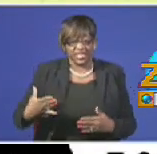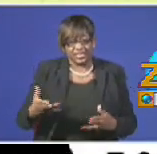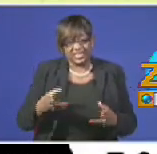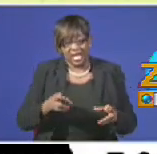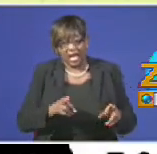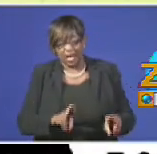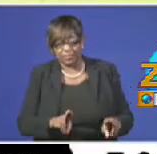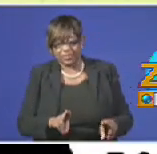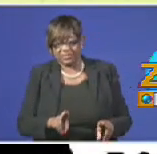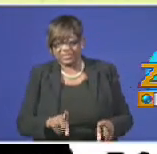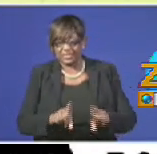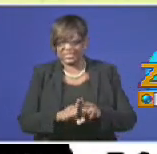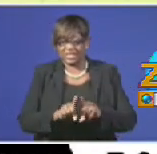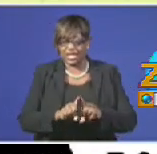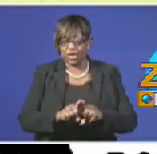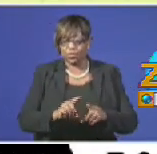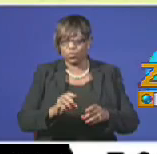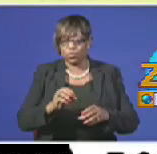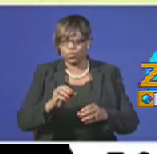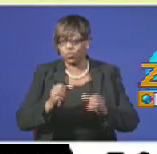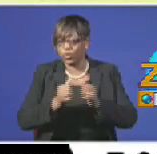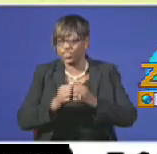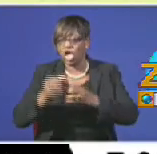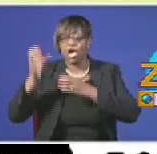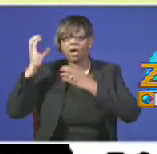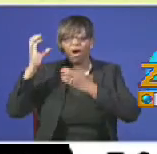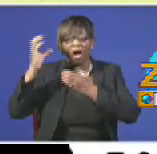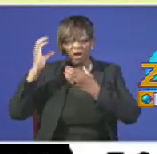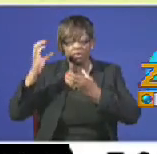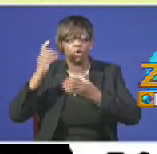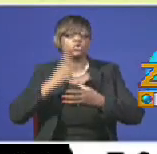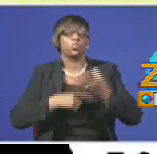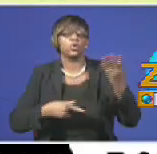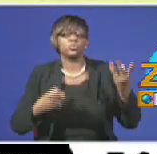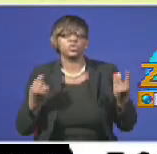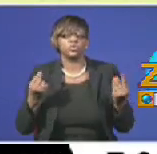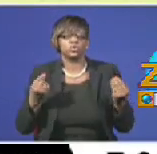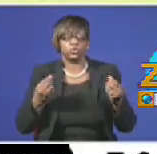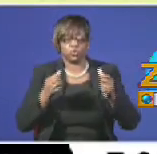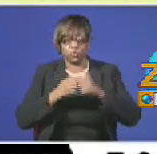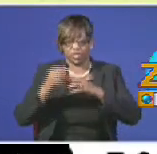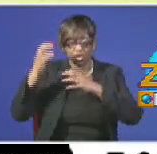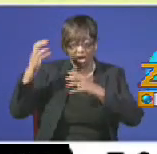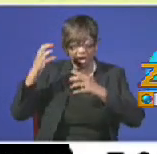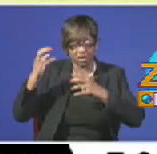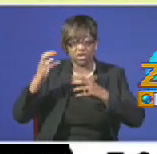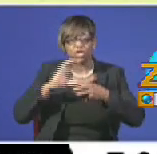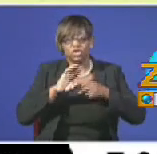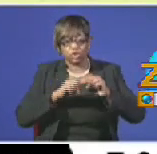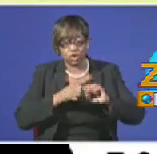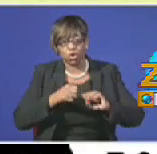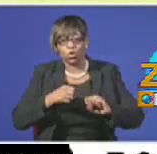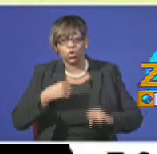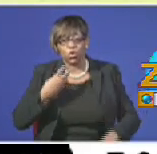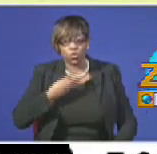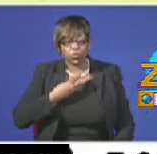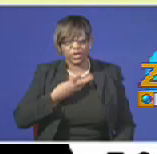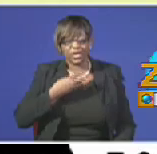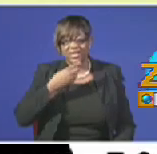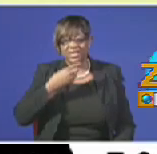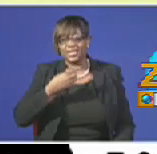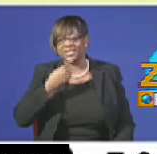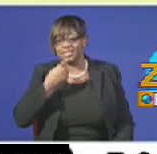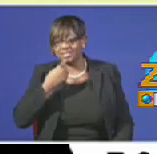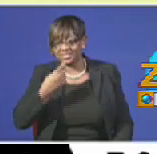with things like conch. And so, hey, what are we going to do about conch? So our organization often steps up to the plate to either lead